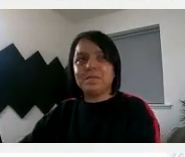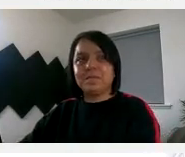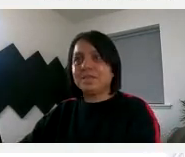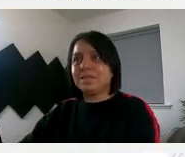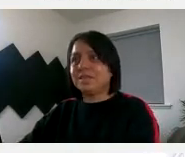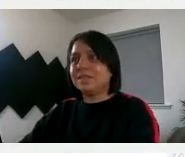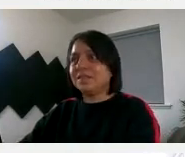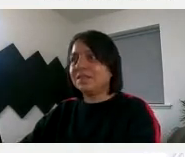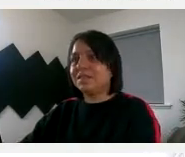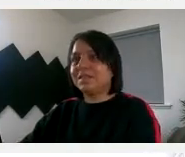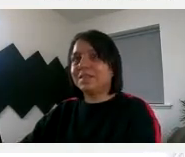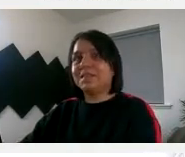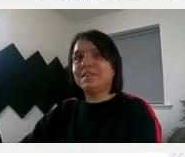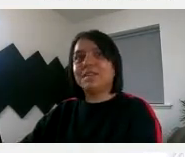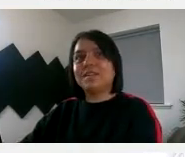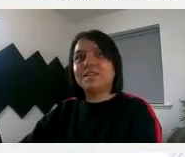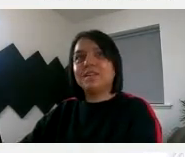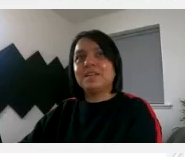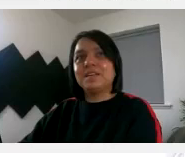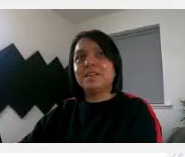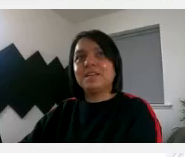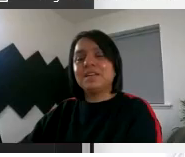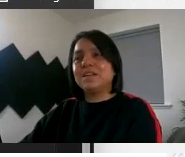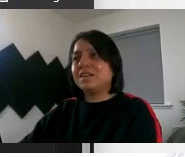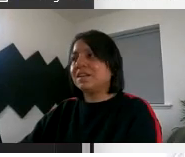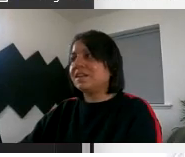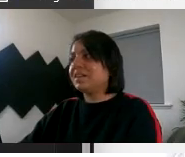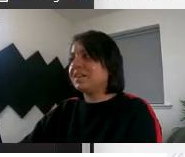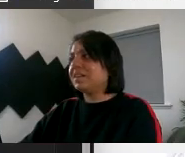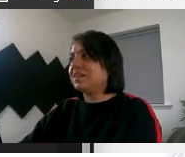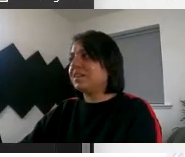Yeah, they got their uniform, track bottom,